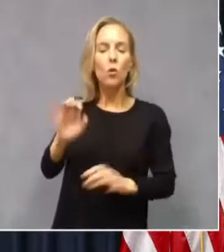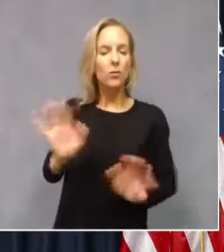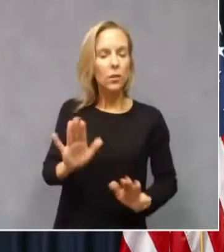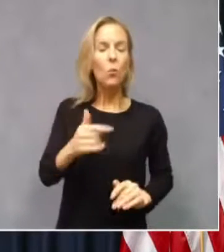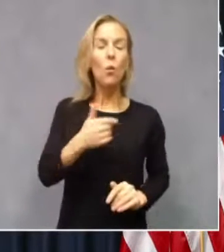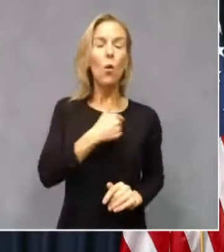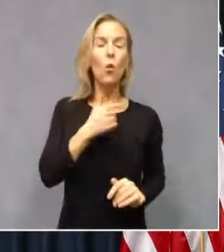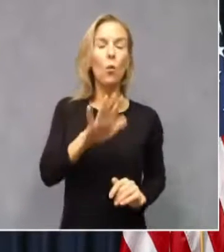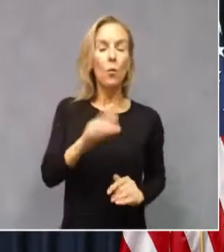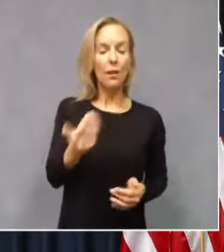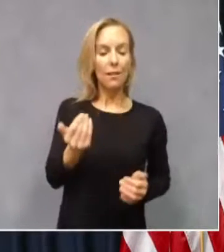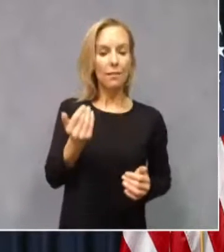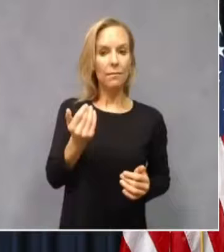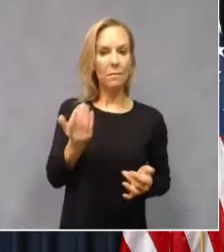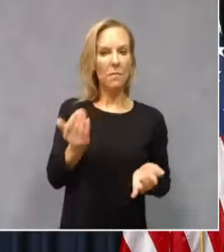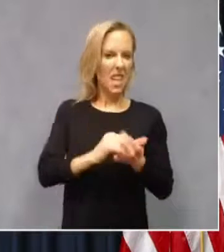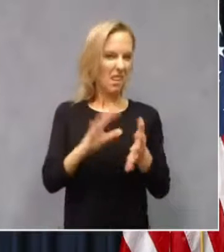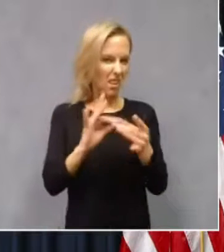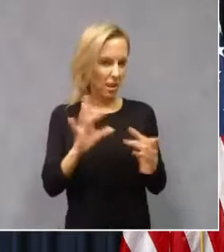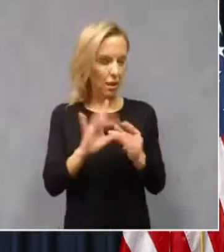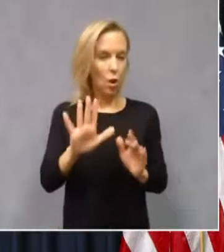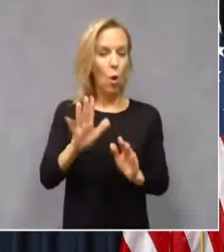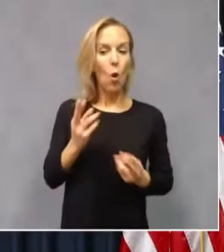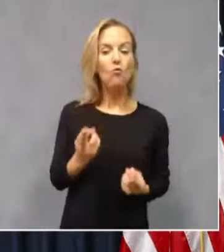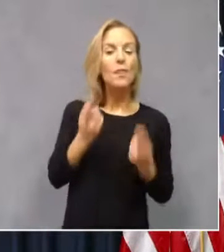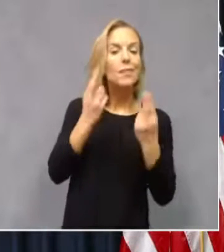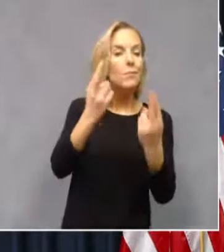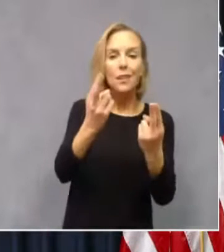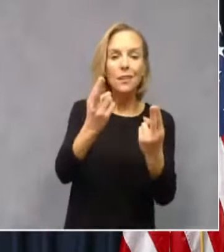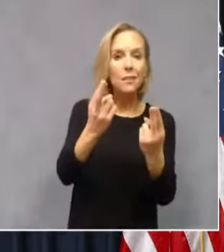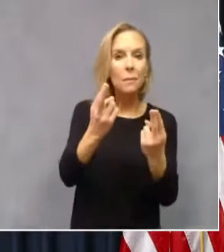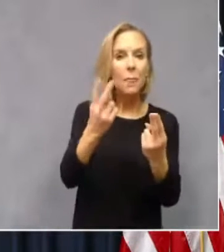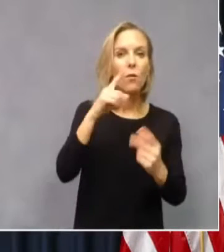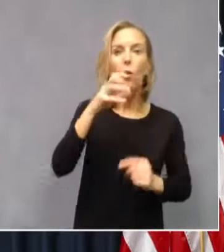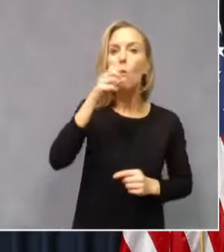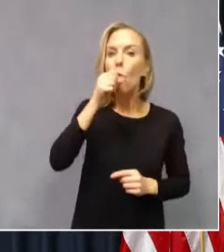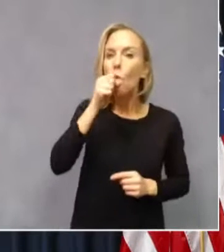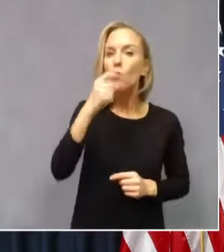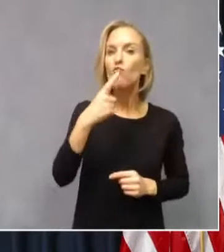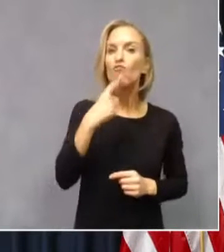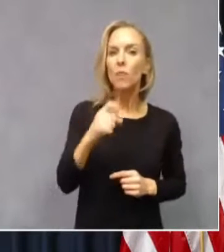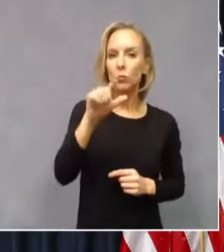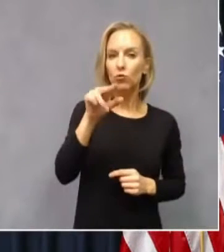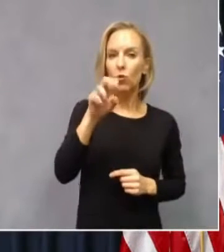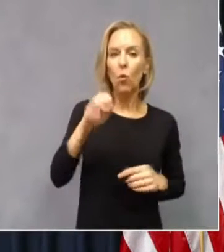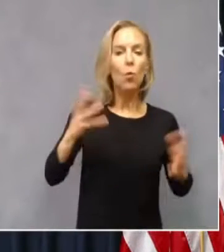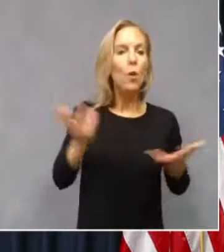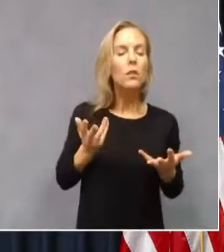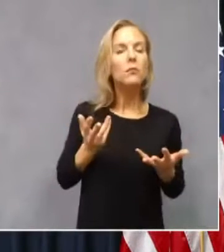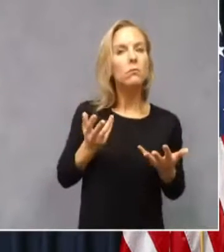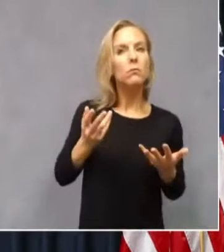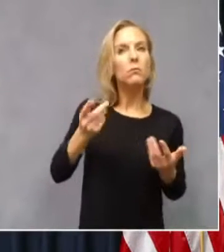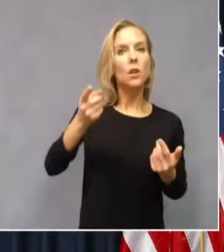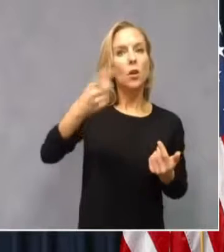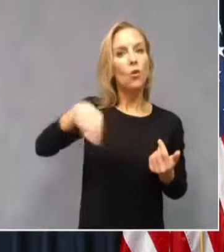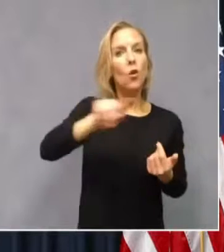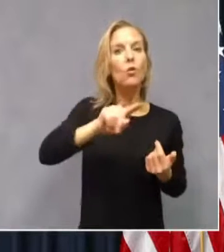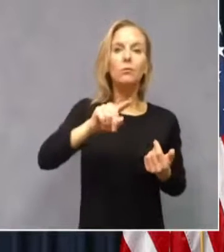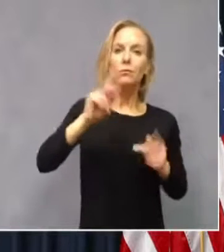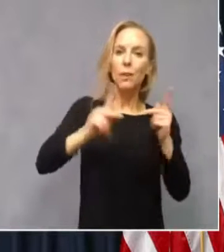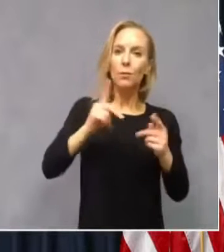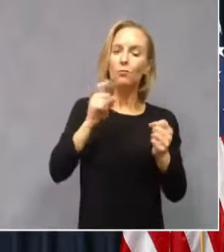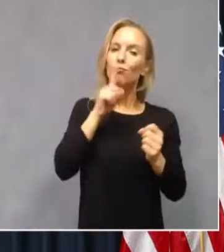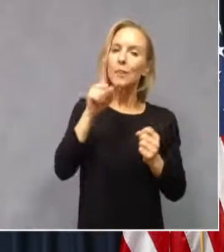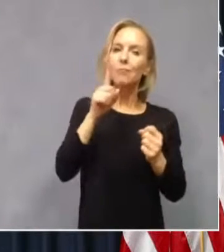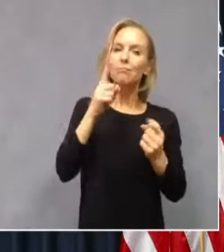those recommendations are for the orange and the red zone is asking people to be really thoughtful and to not